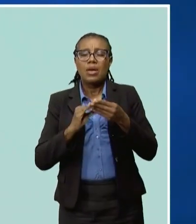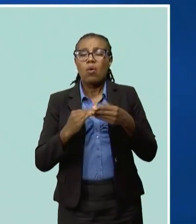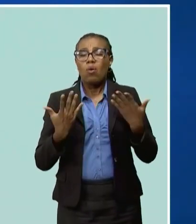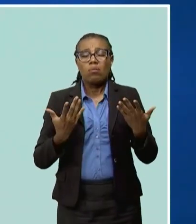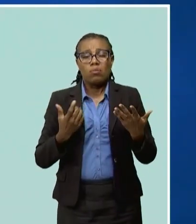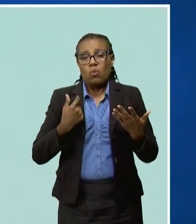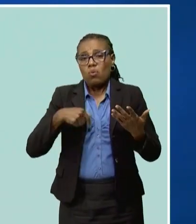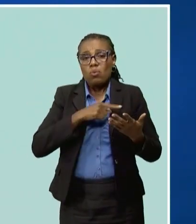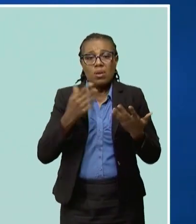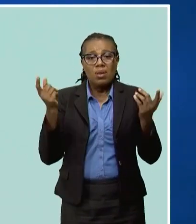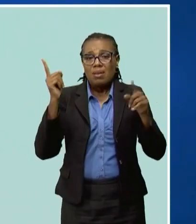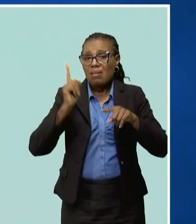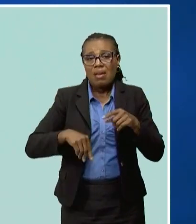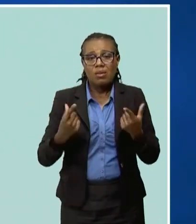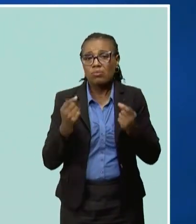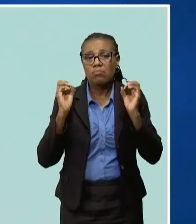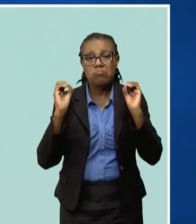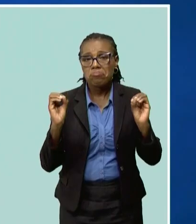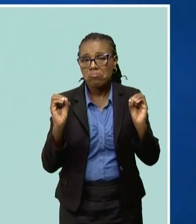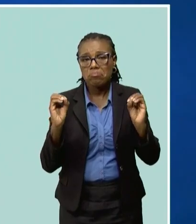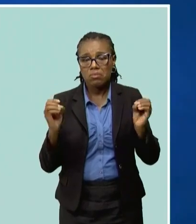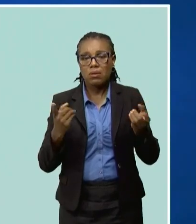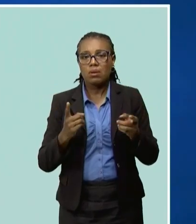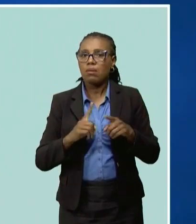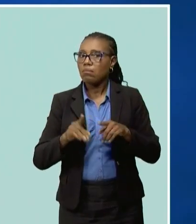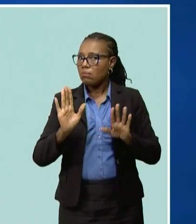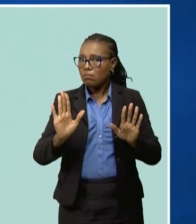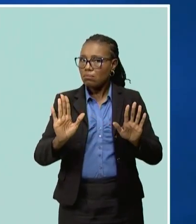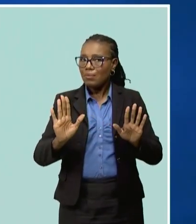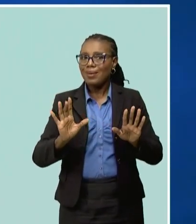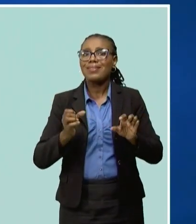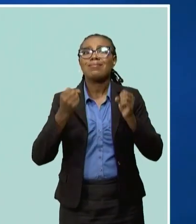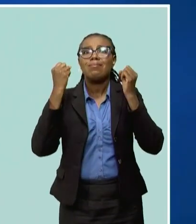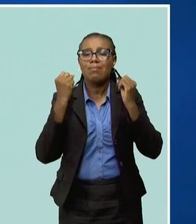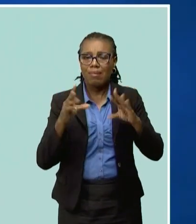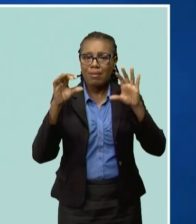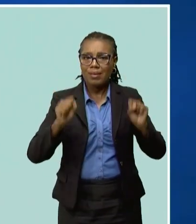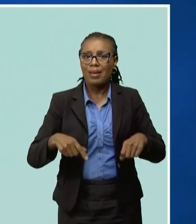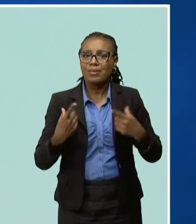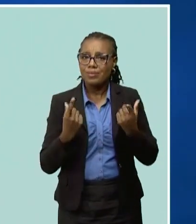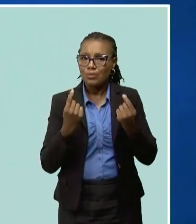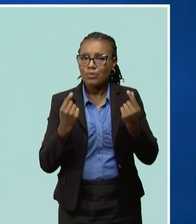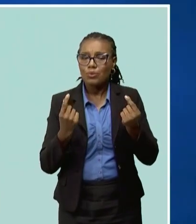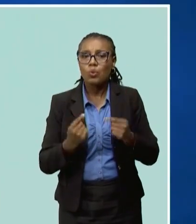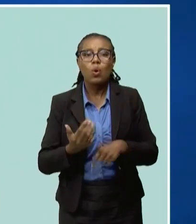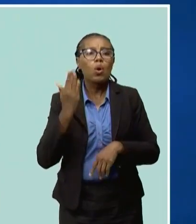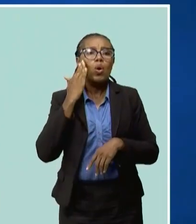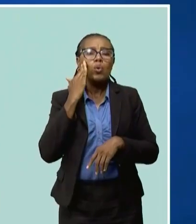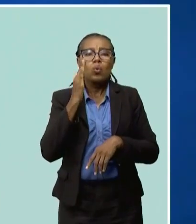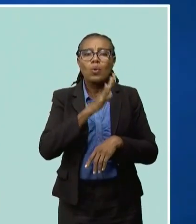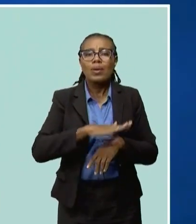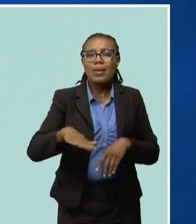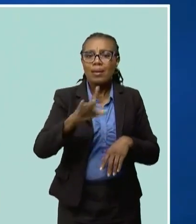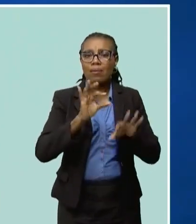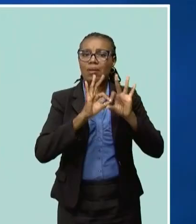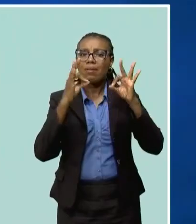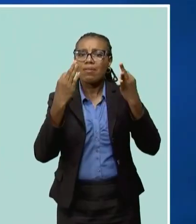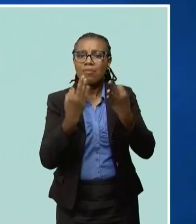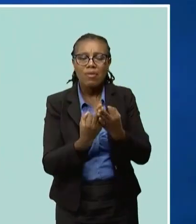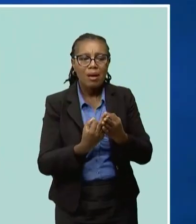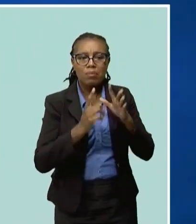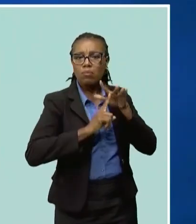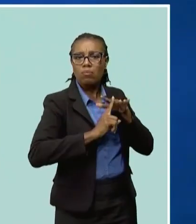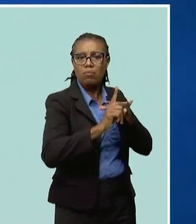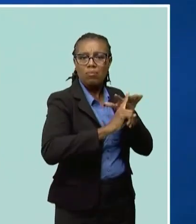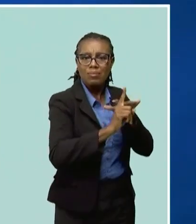much people can do to get ready for a tsunami. They can know their evacuation zones. They can know where they're going to go. They have a family plan. They're ready to